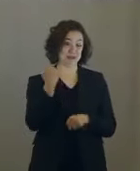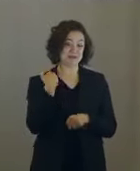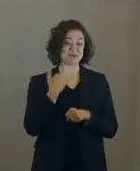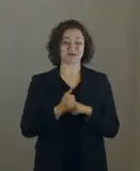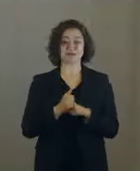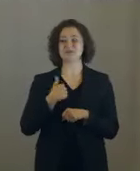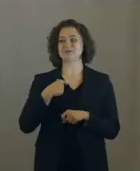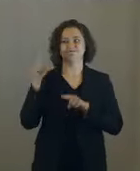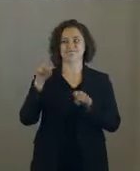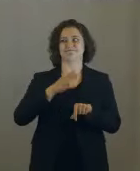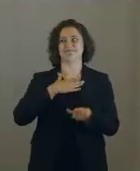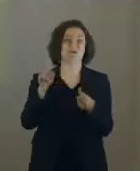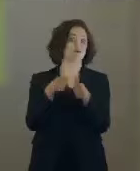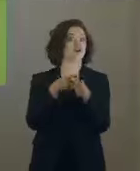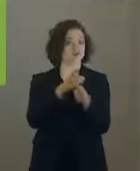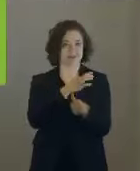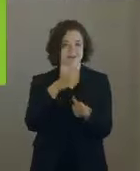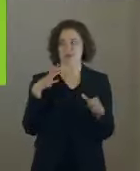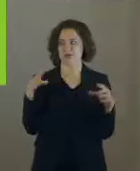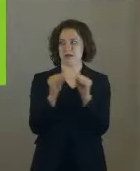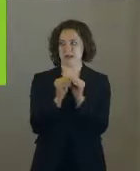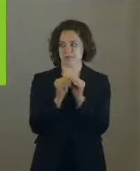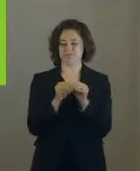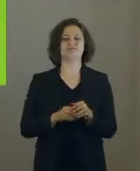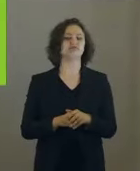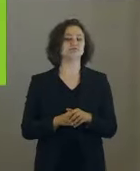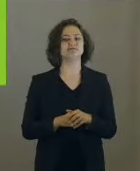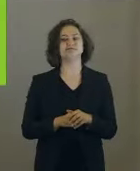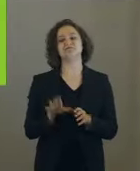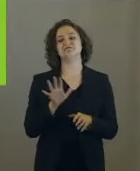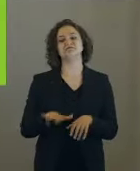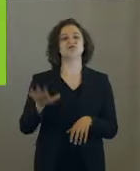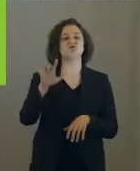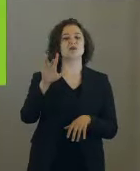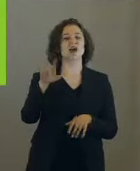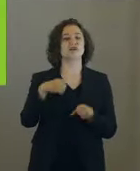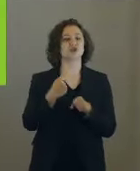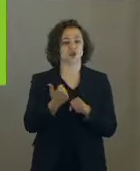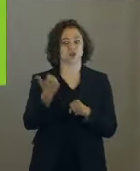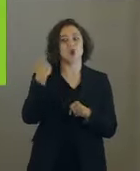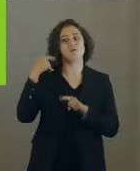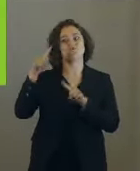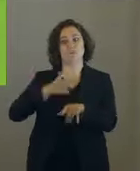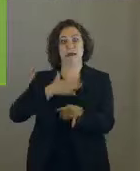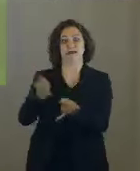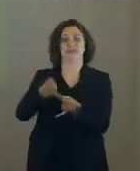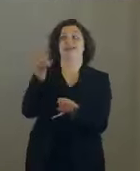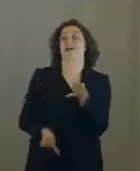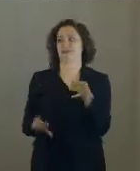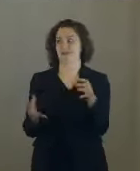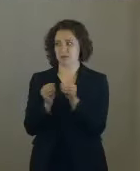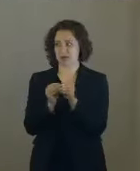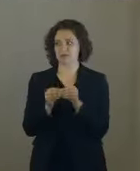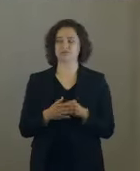my first commission meeting, and probably 25 years ago, my last one. I had the